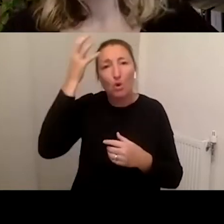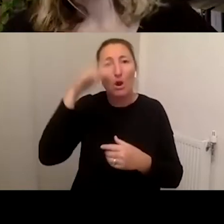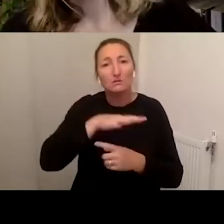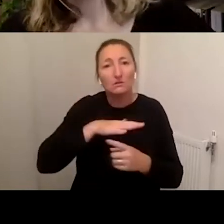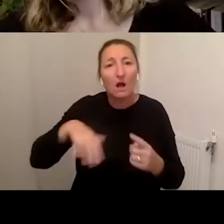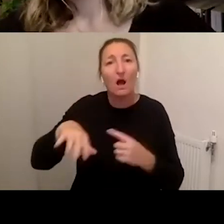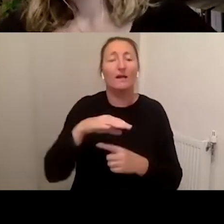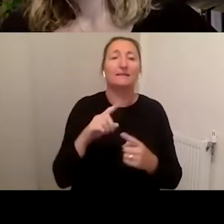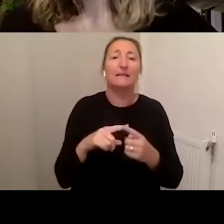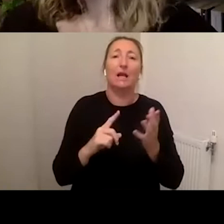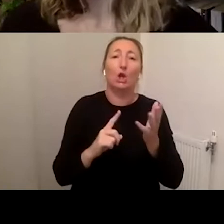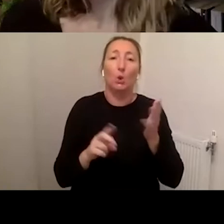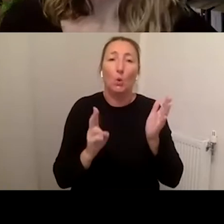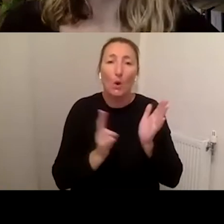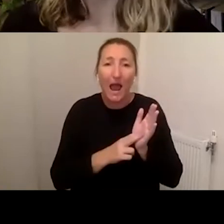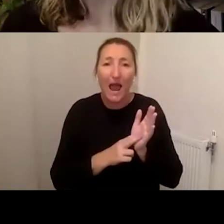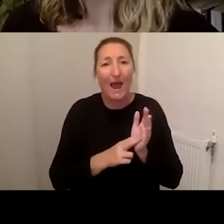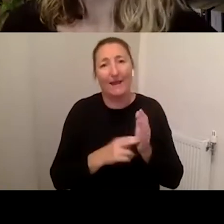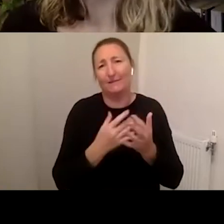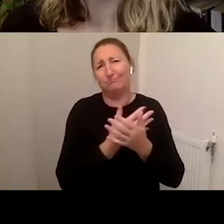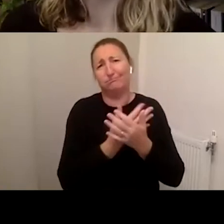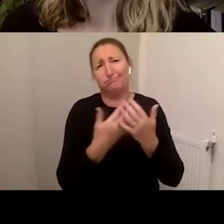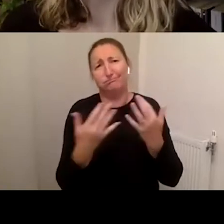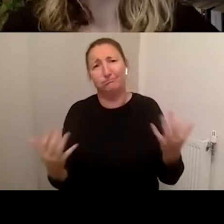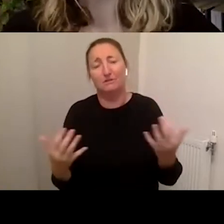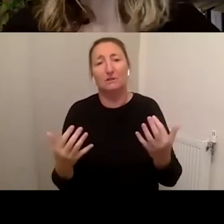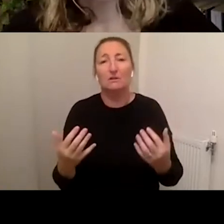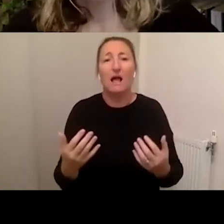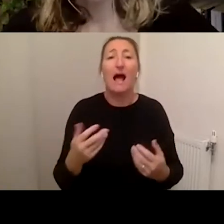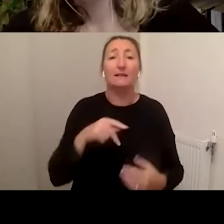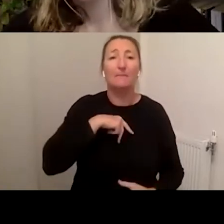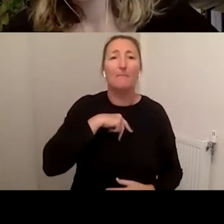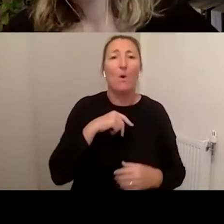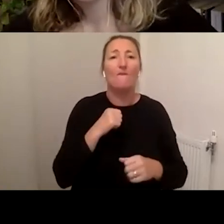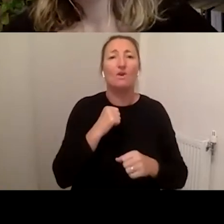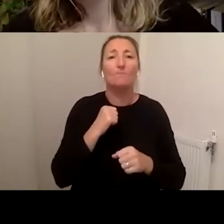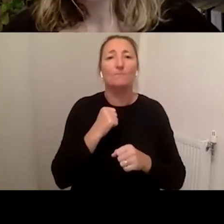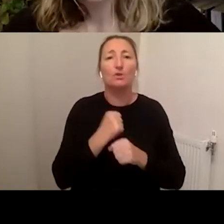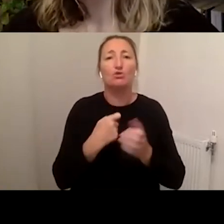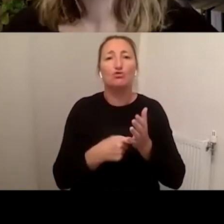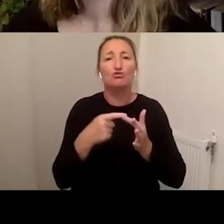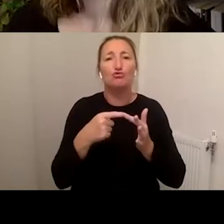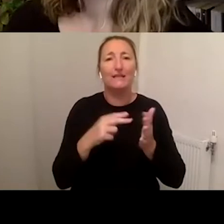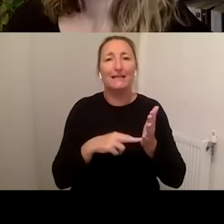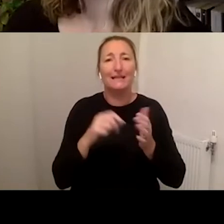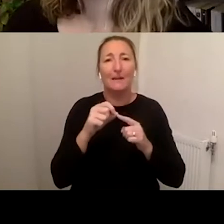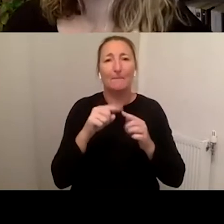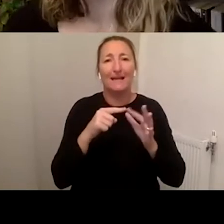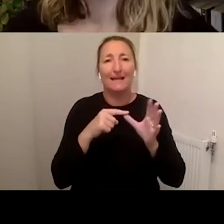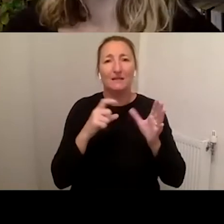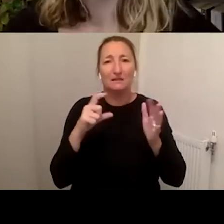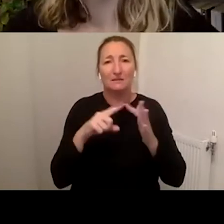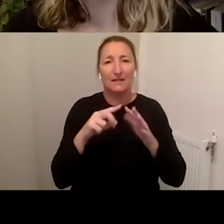the UN, Demos, Green Alliance, and a board member of both Greenpeace International and Greenpeace UK. He's an elected fellow of the